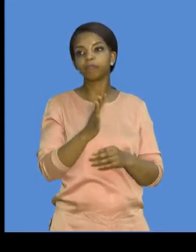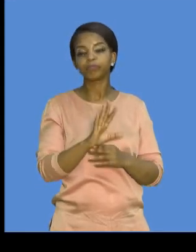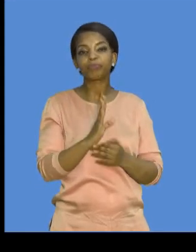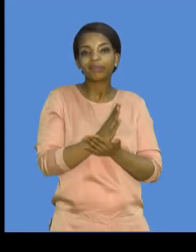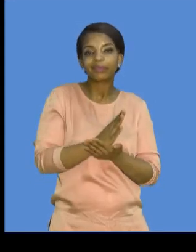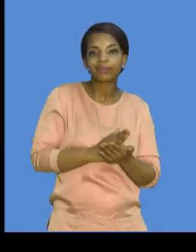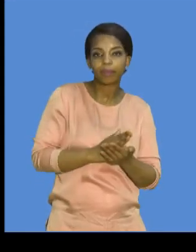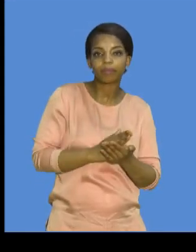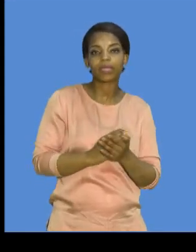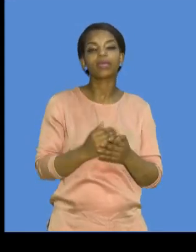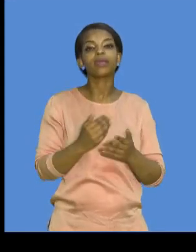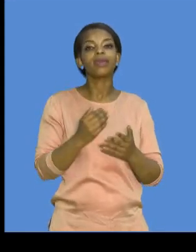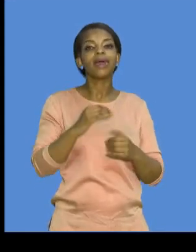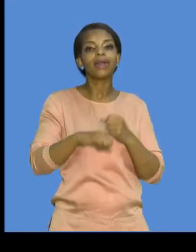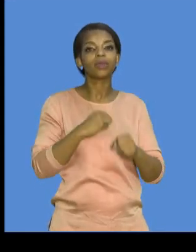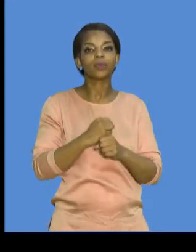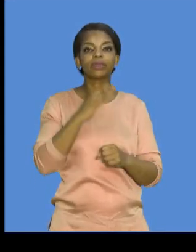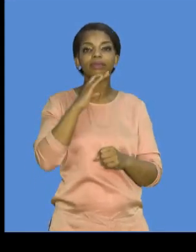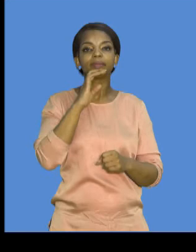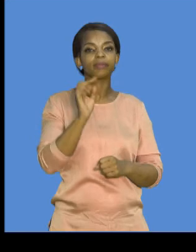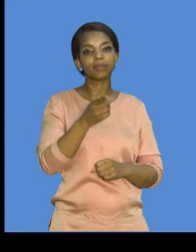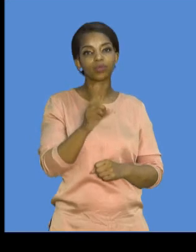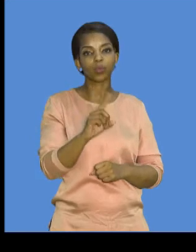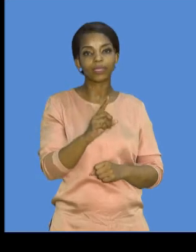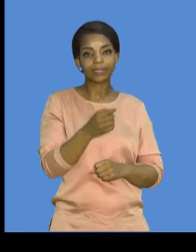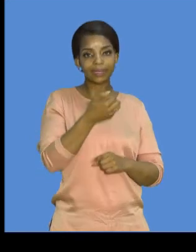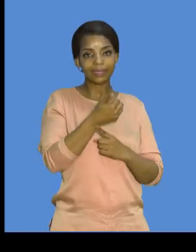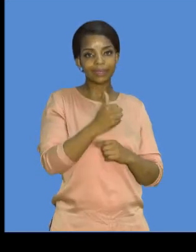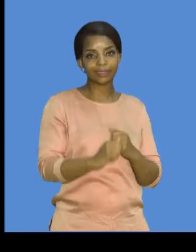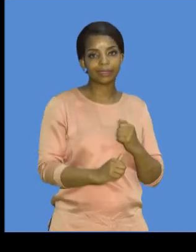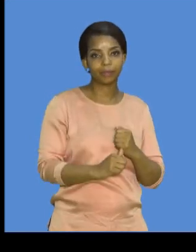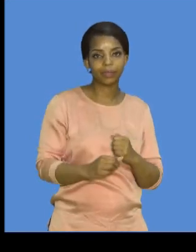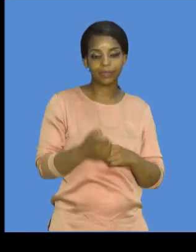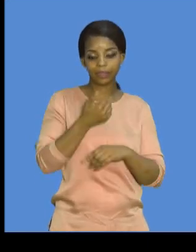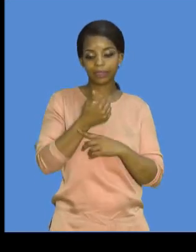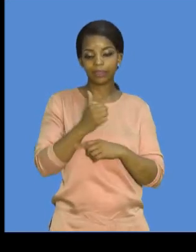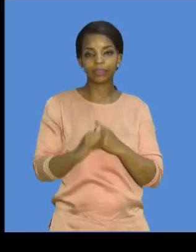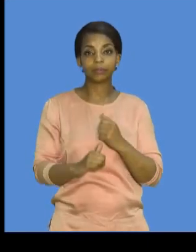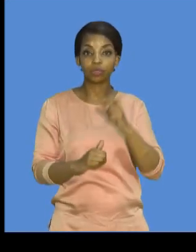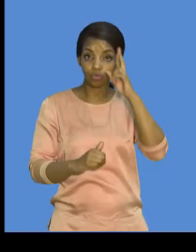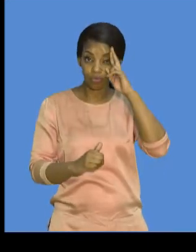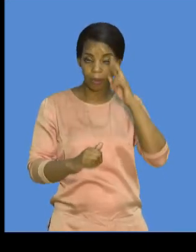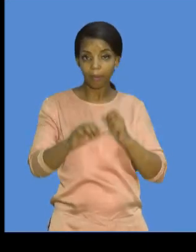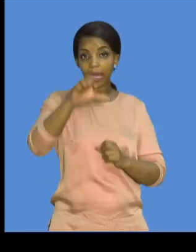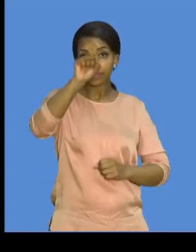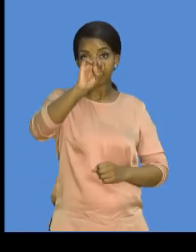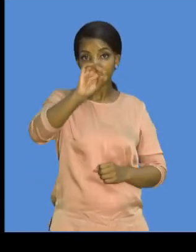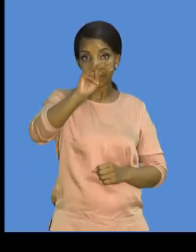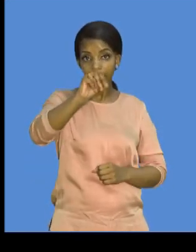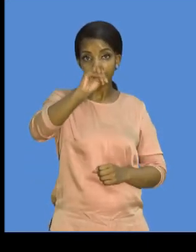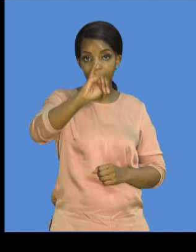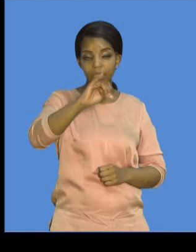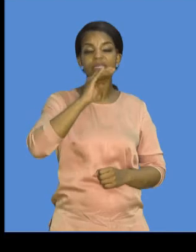mean every 6 months, because it's semi-annual, right? Remember, semi means half. So half